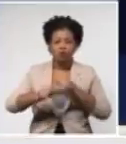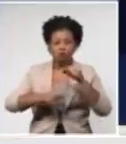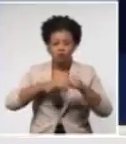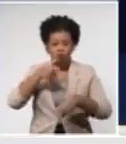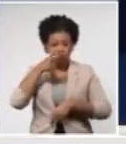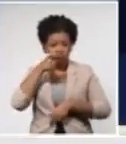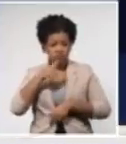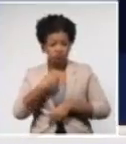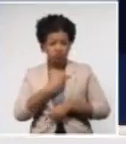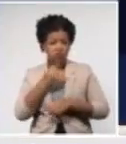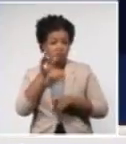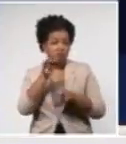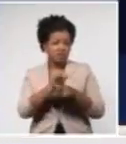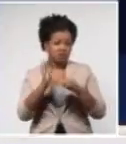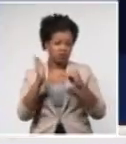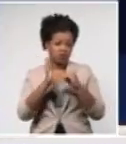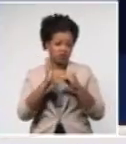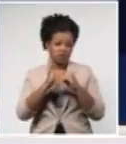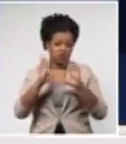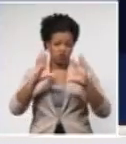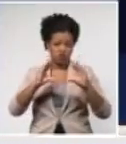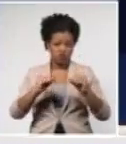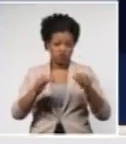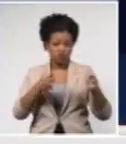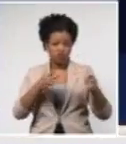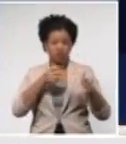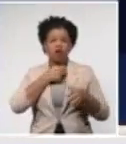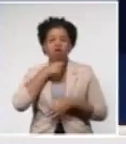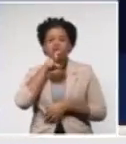people, for a lethality of